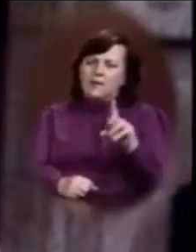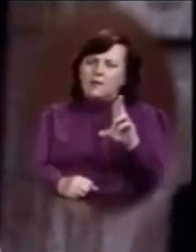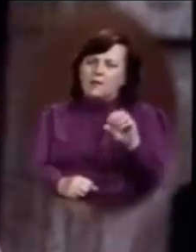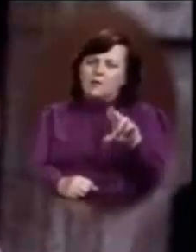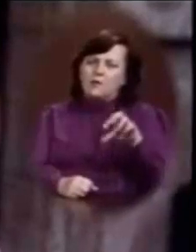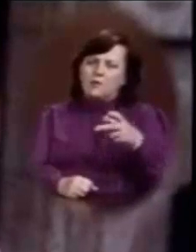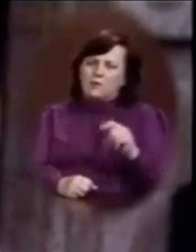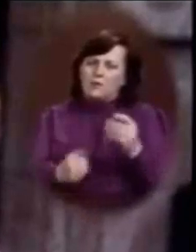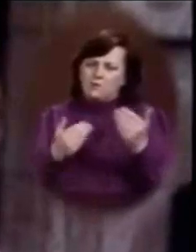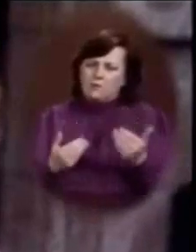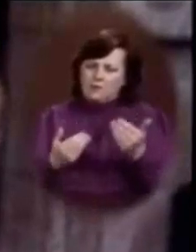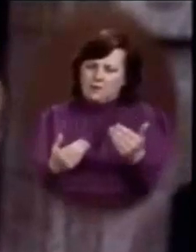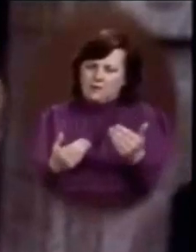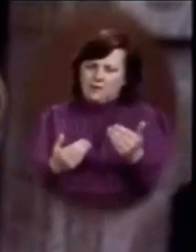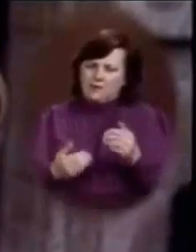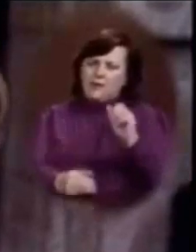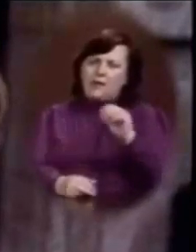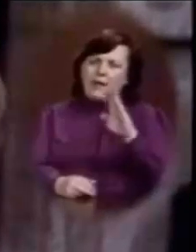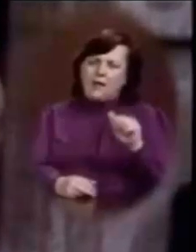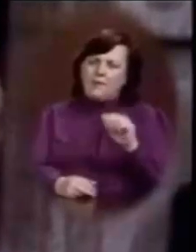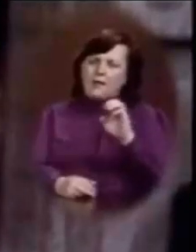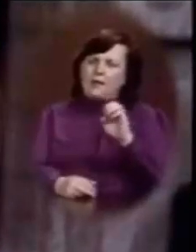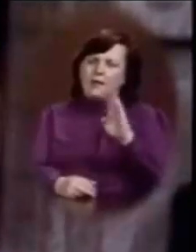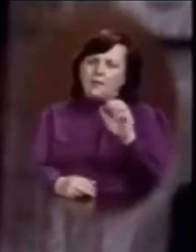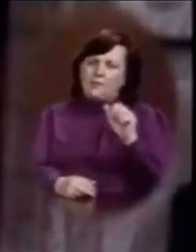from drought. Abba Eban